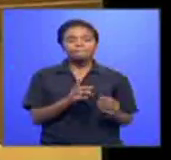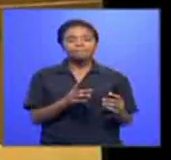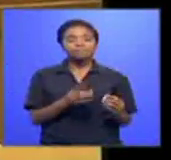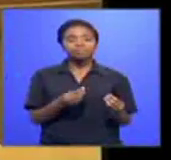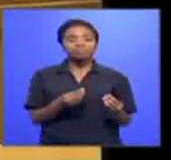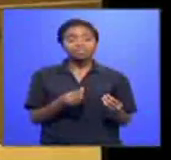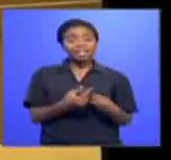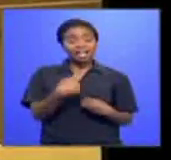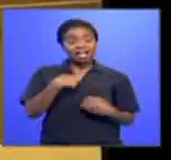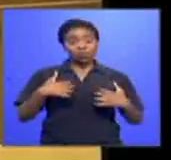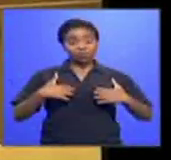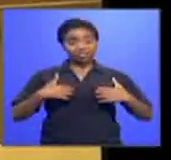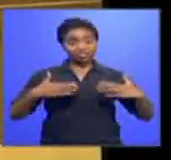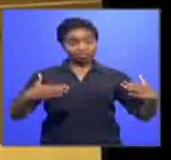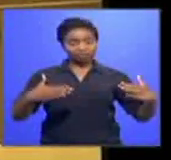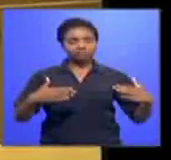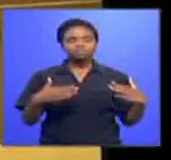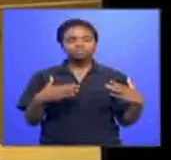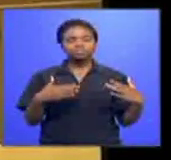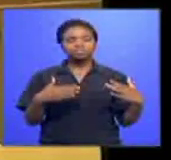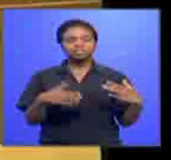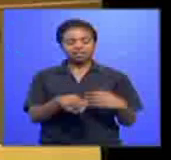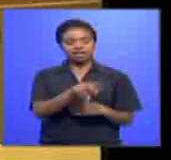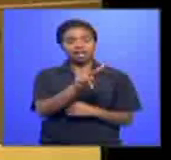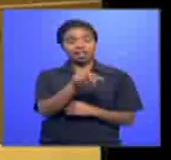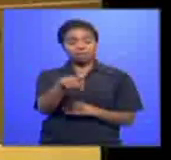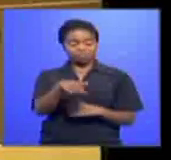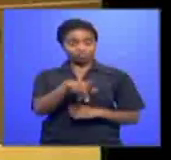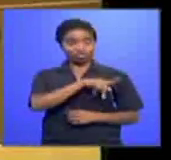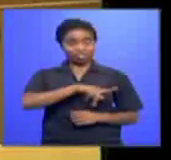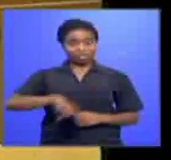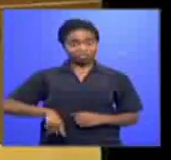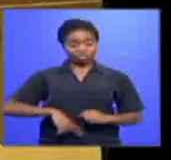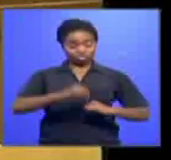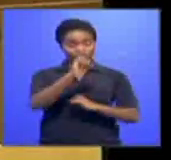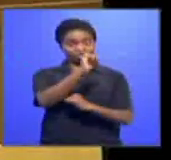convener of the NEPAD Presidential Infrastructure